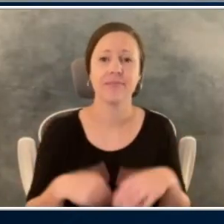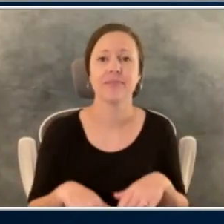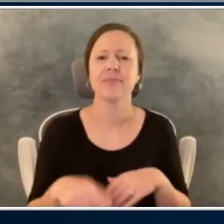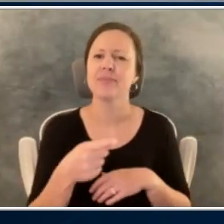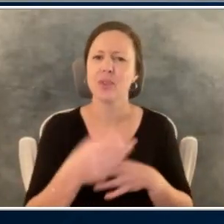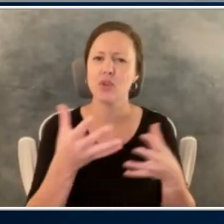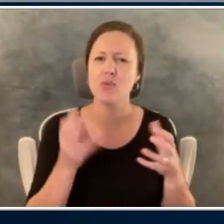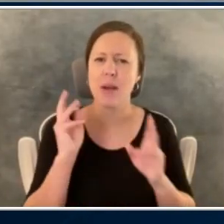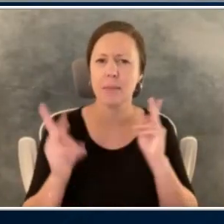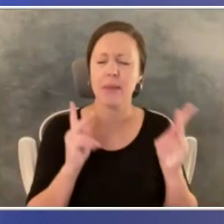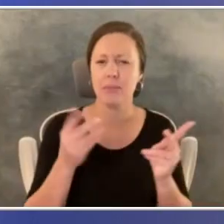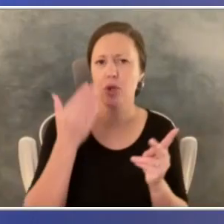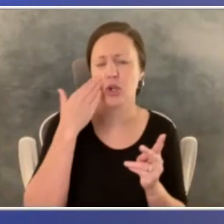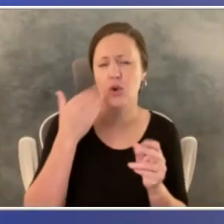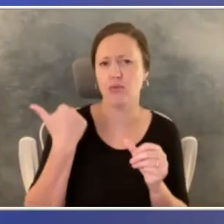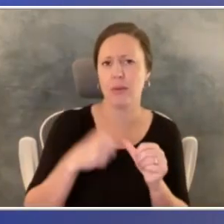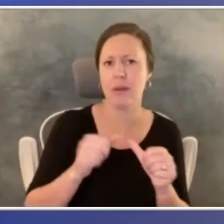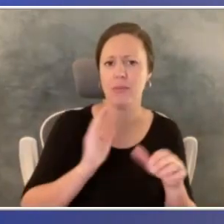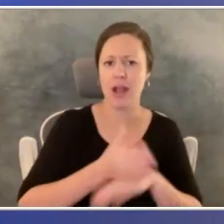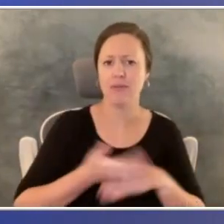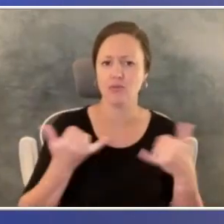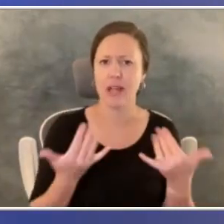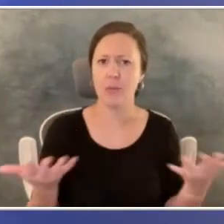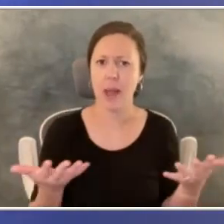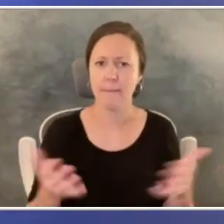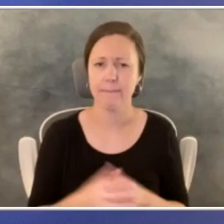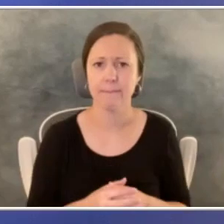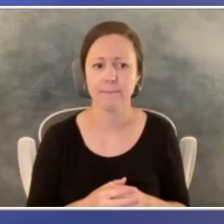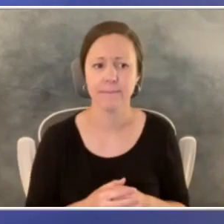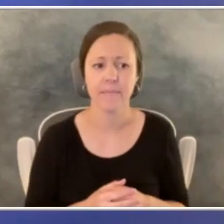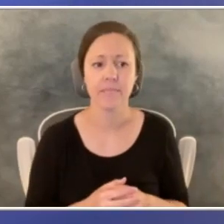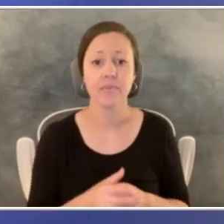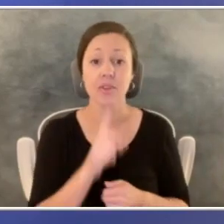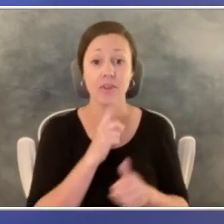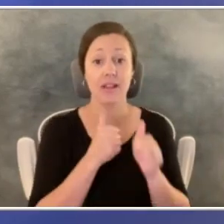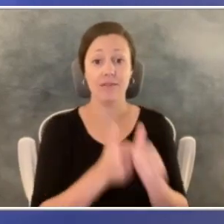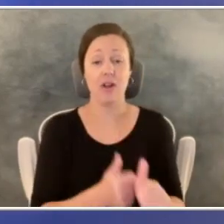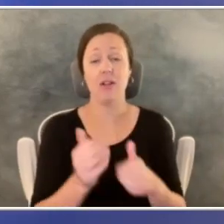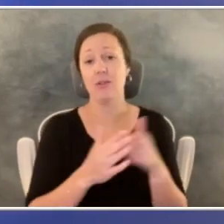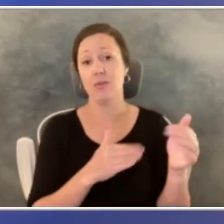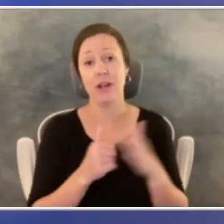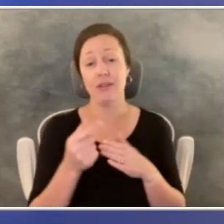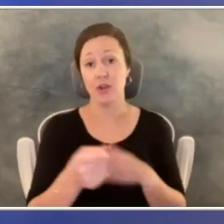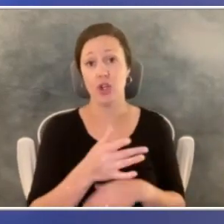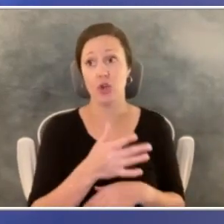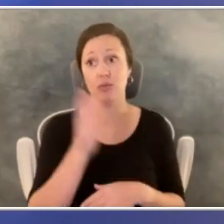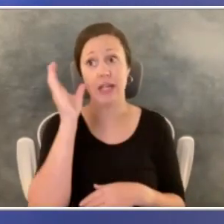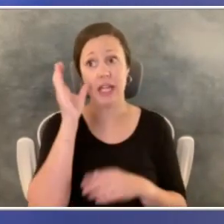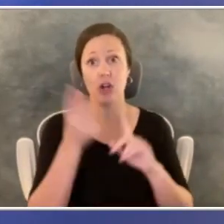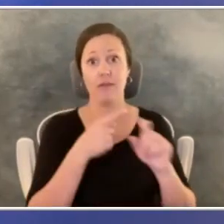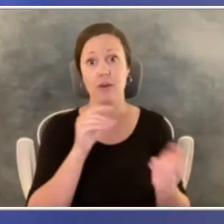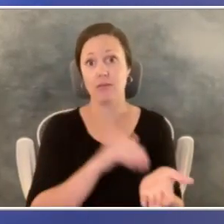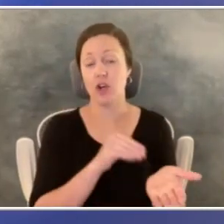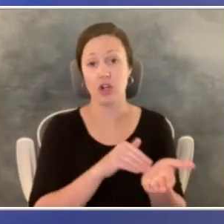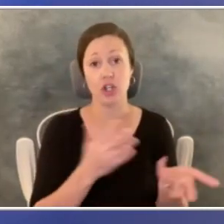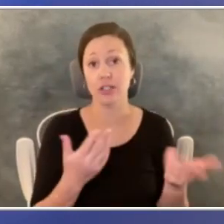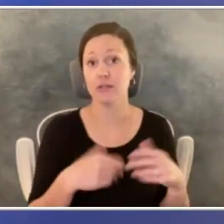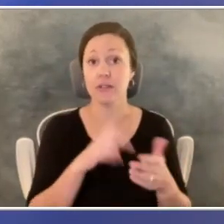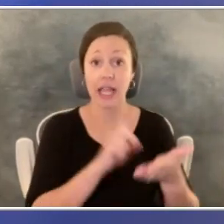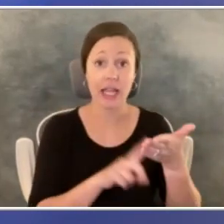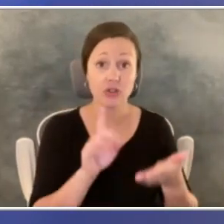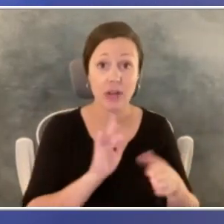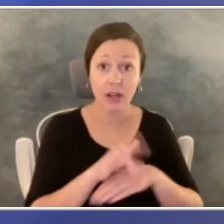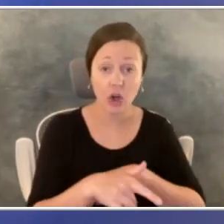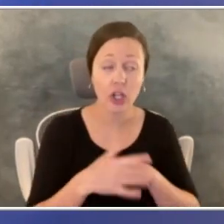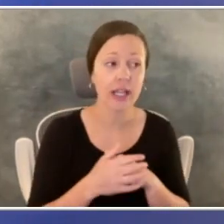want people to know? To heed what you hear from the doctors repeatedly, get checked early, follow